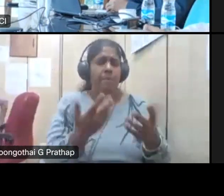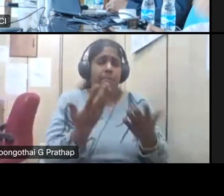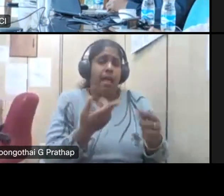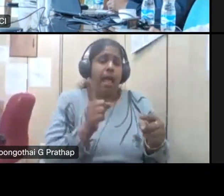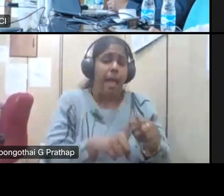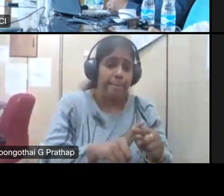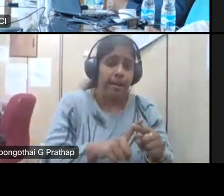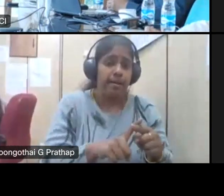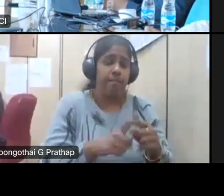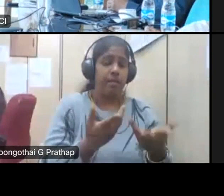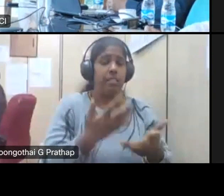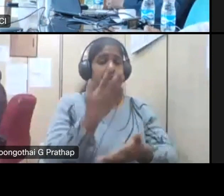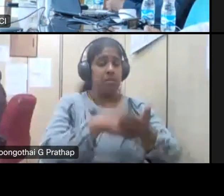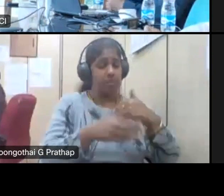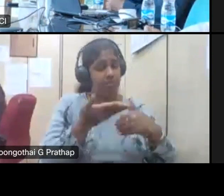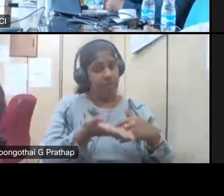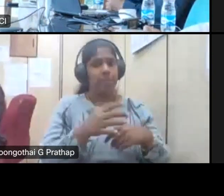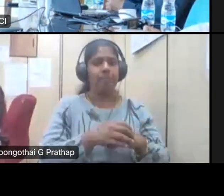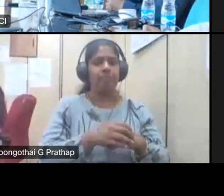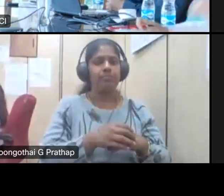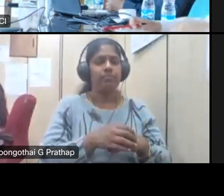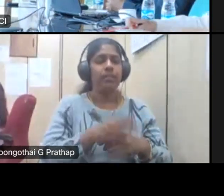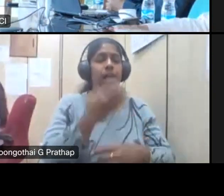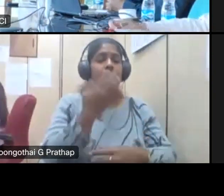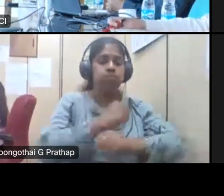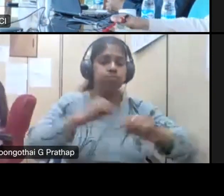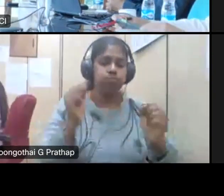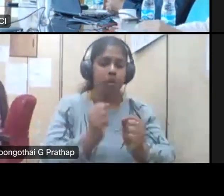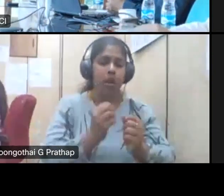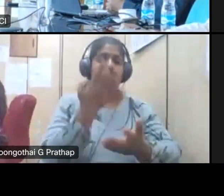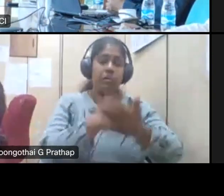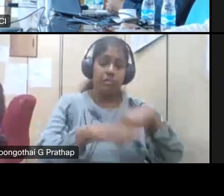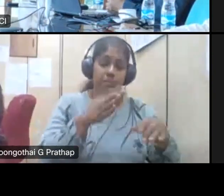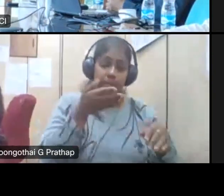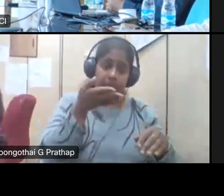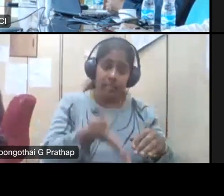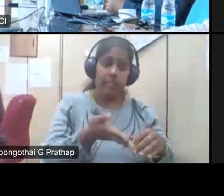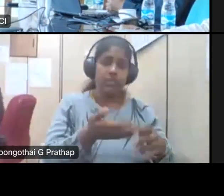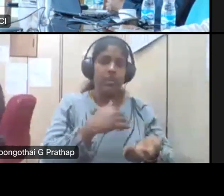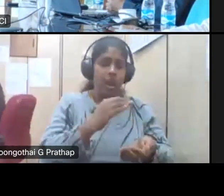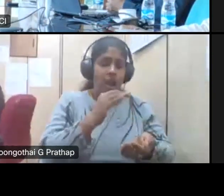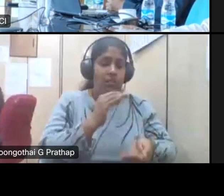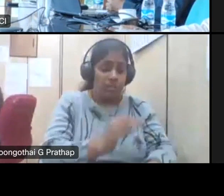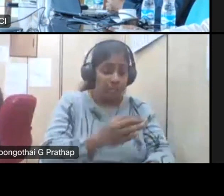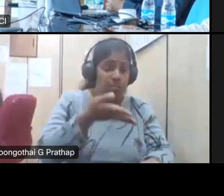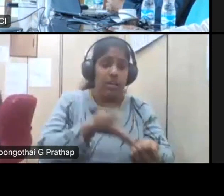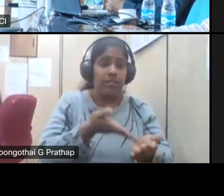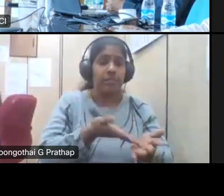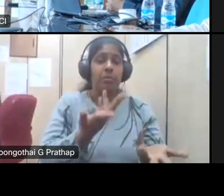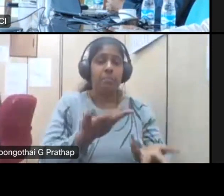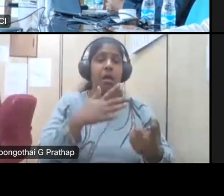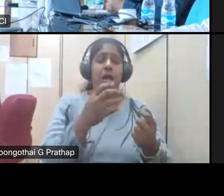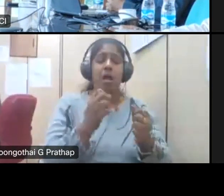you that having a child with Down syndrome is not considered anymore a difficult situation. It